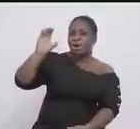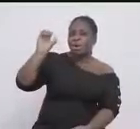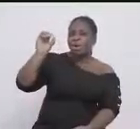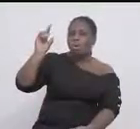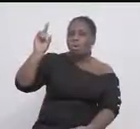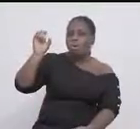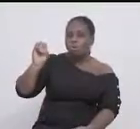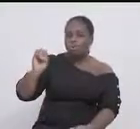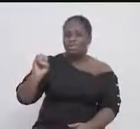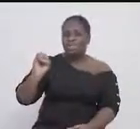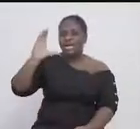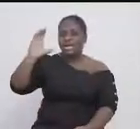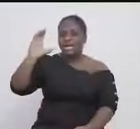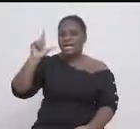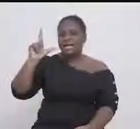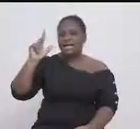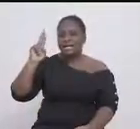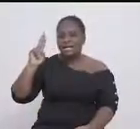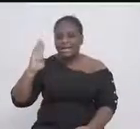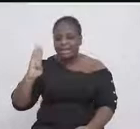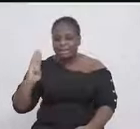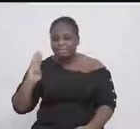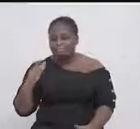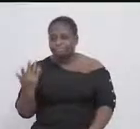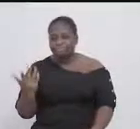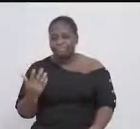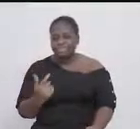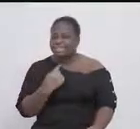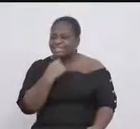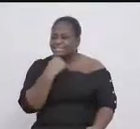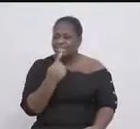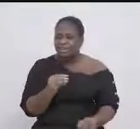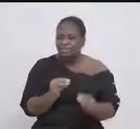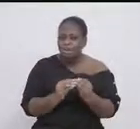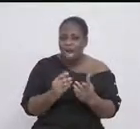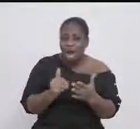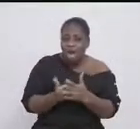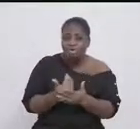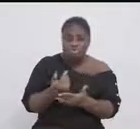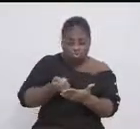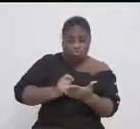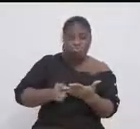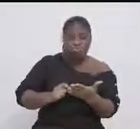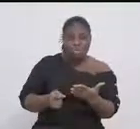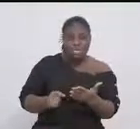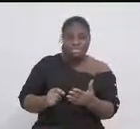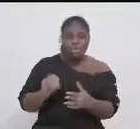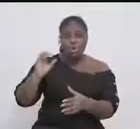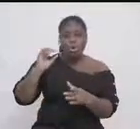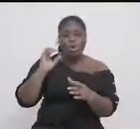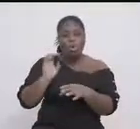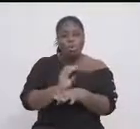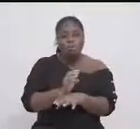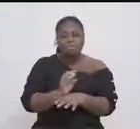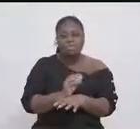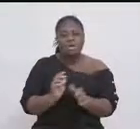as an after-school program. Yeah. Children how to write computer programs. What age do you start them with? And what level of skill